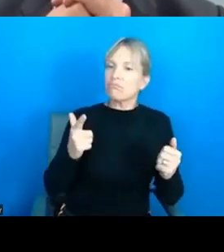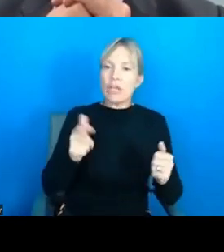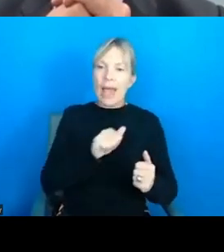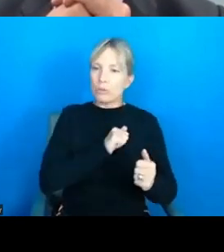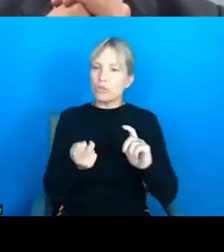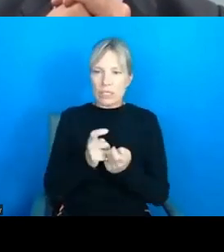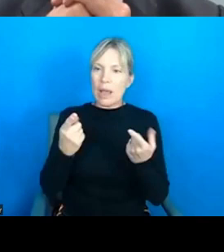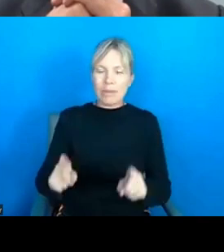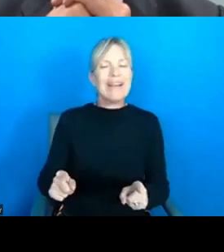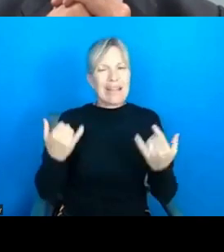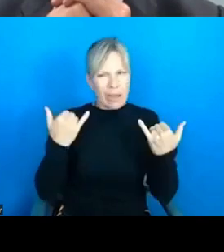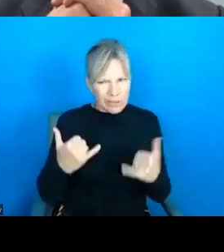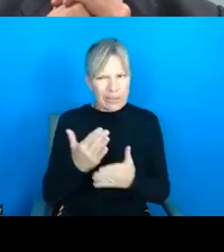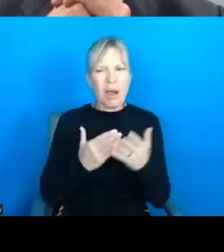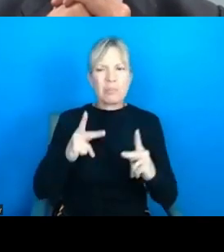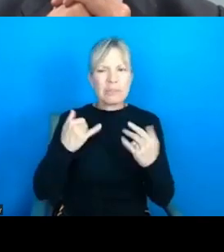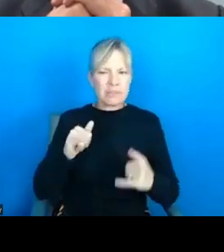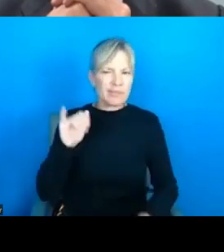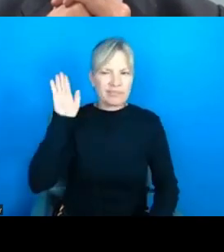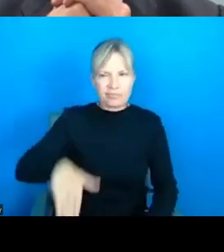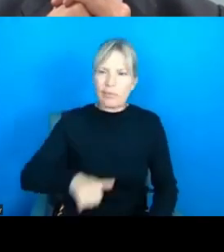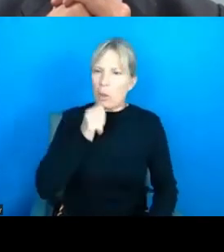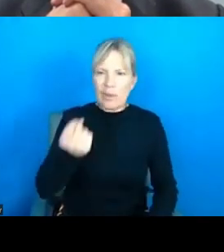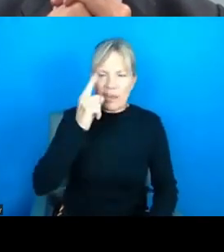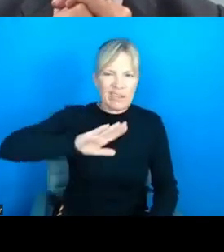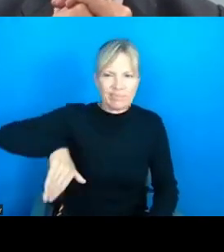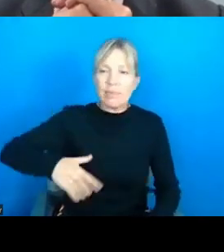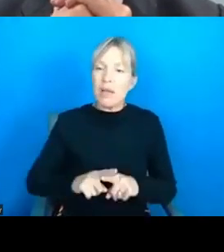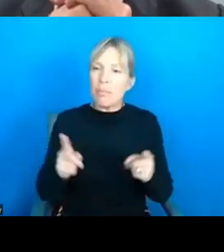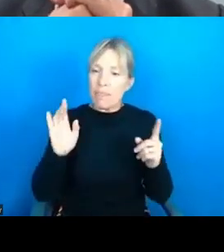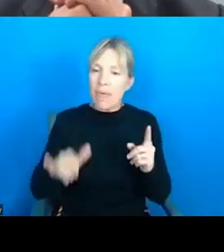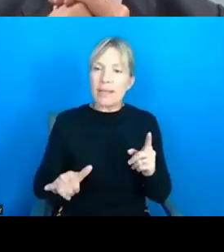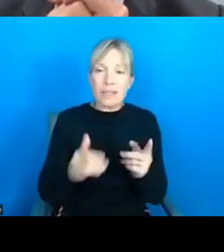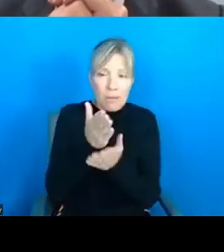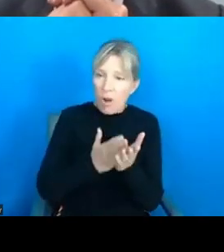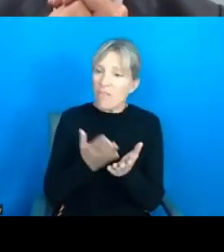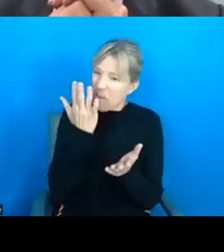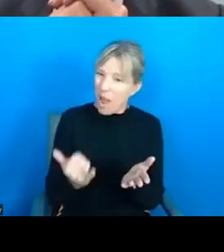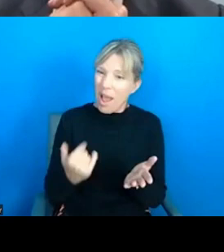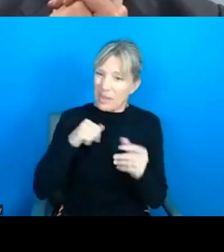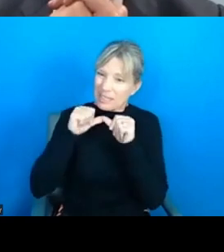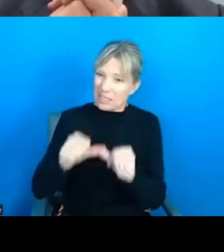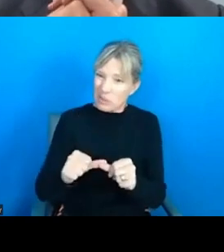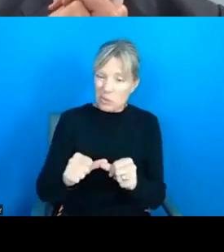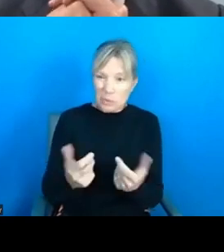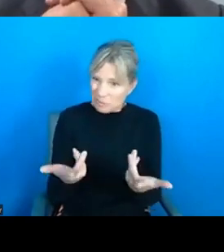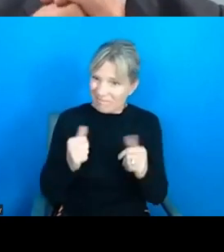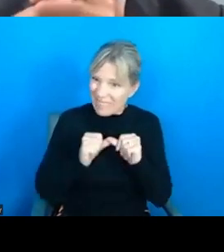some people who are stick in the mud, some don't get it, but I think that's part of why we continue to